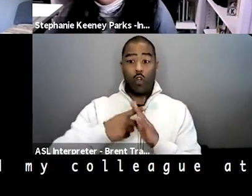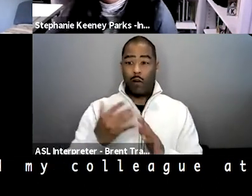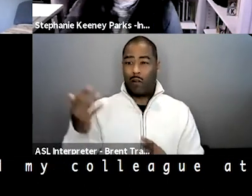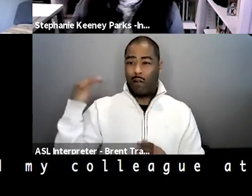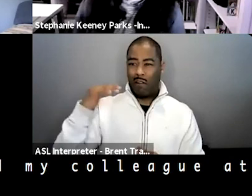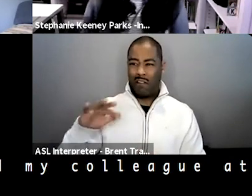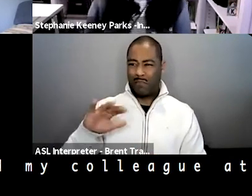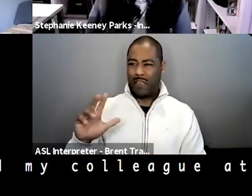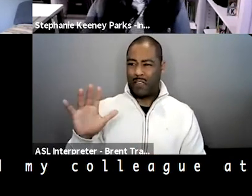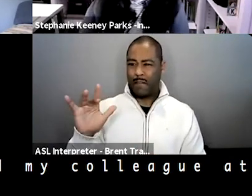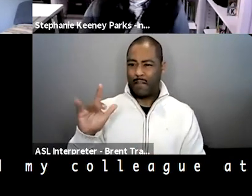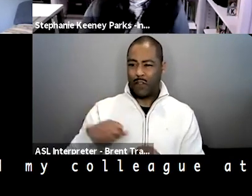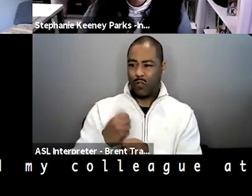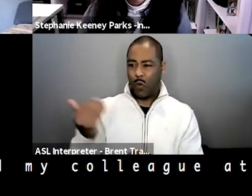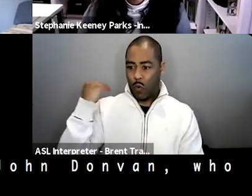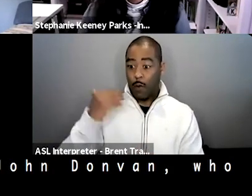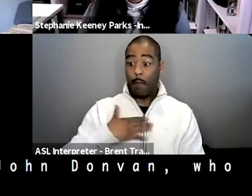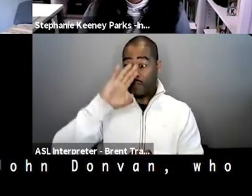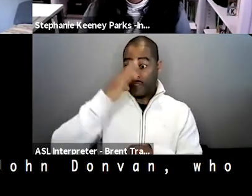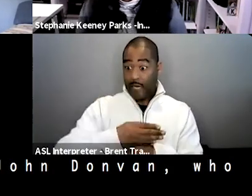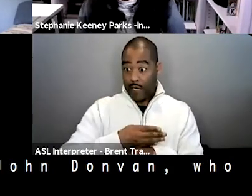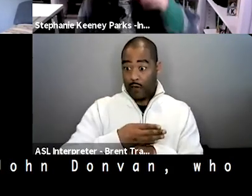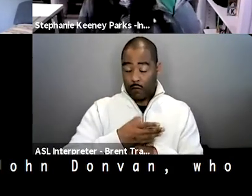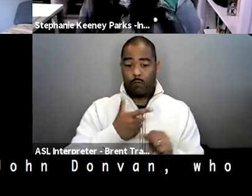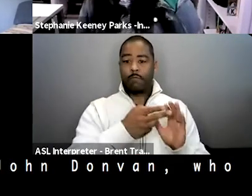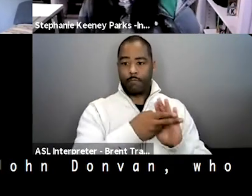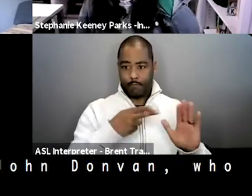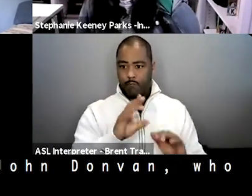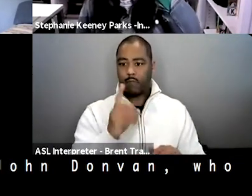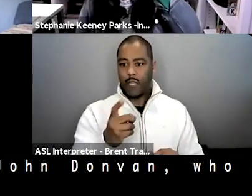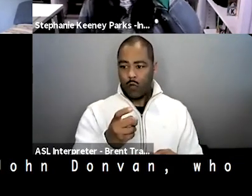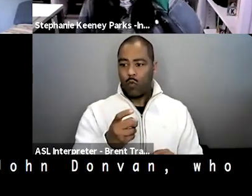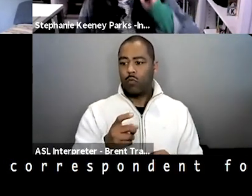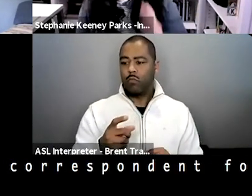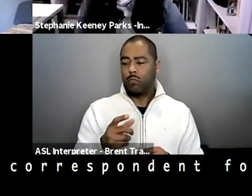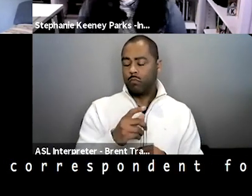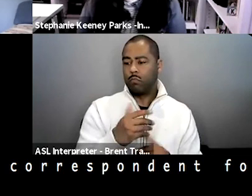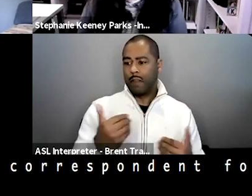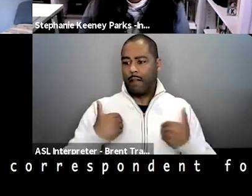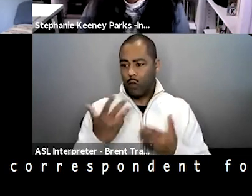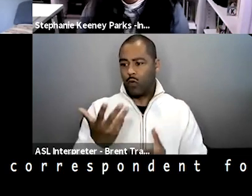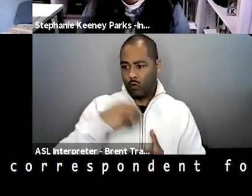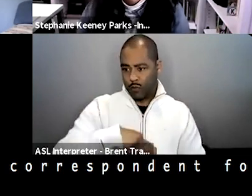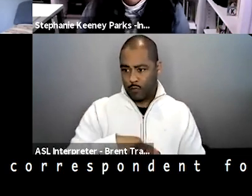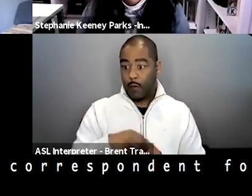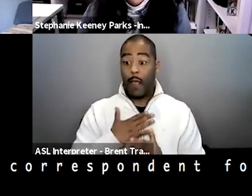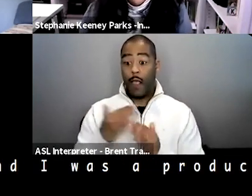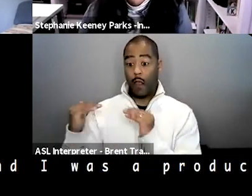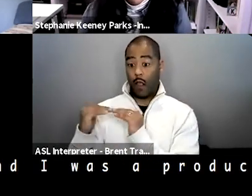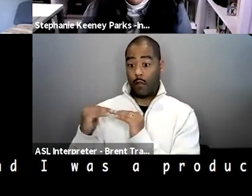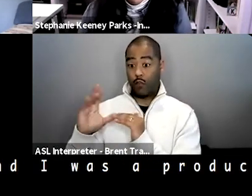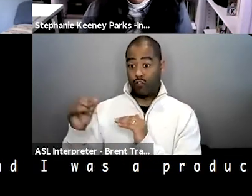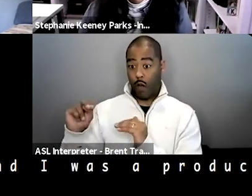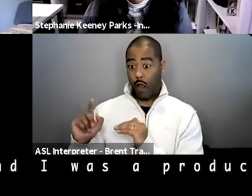25 years ago, a few years after my son was diagnosed with autism. And I asked my colleague at the time, John Donvan, who was an